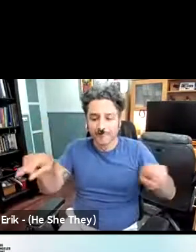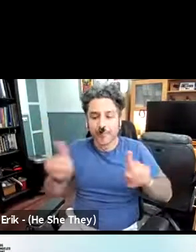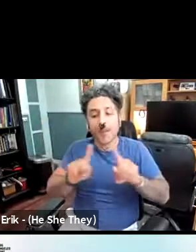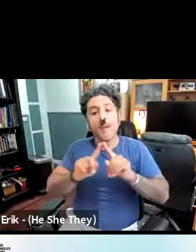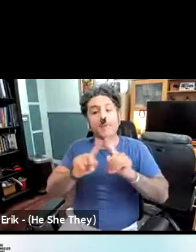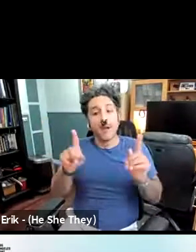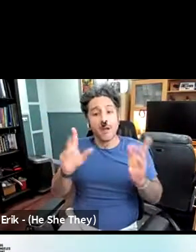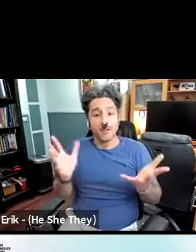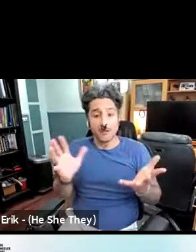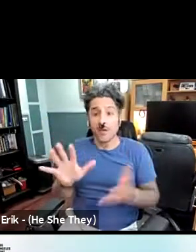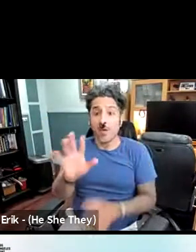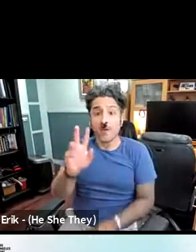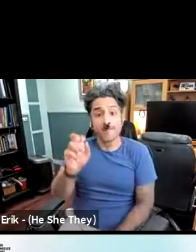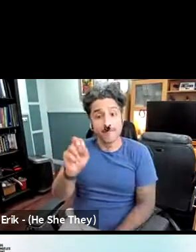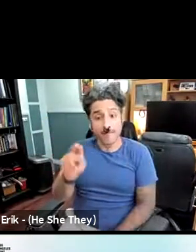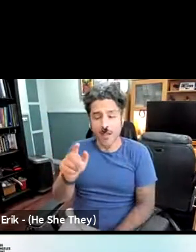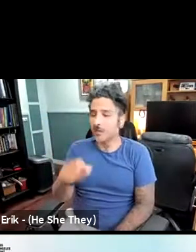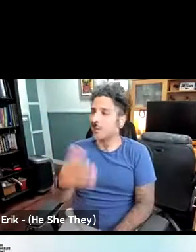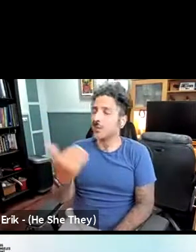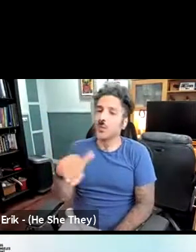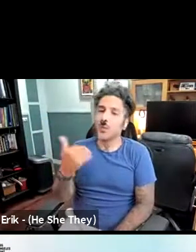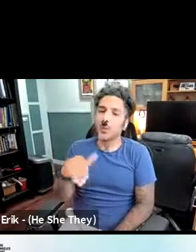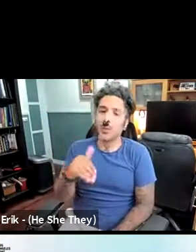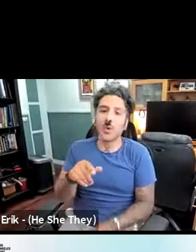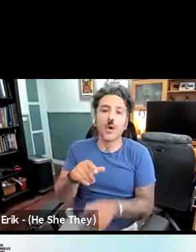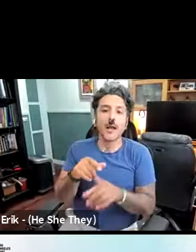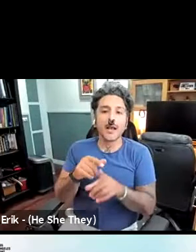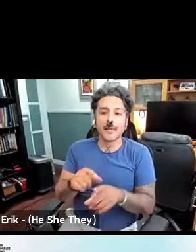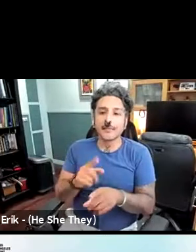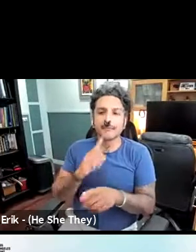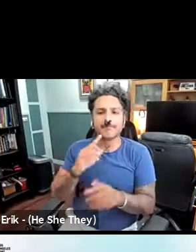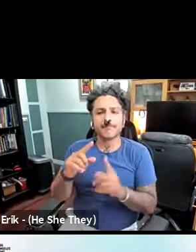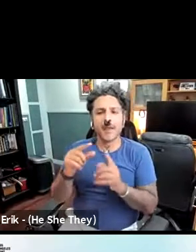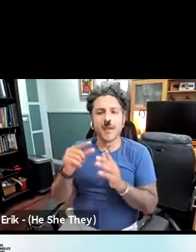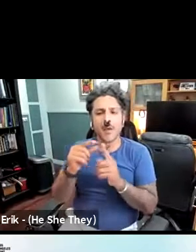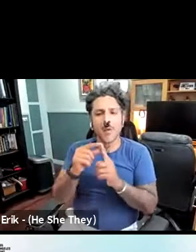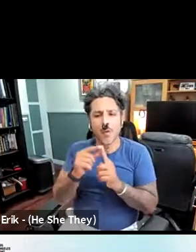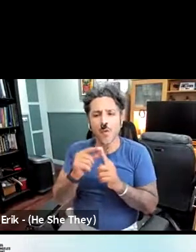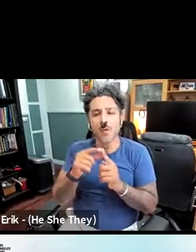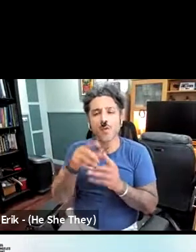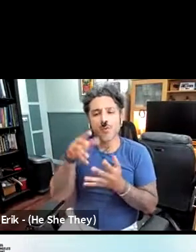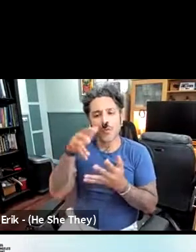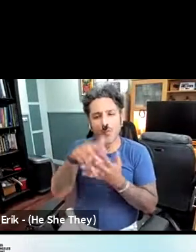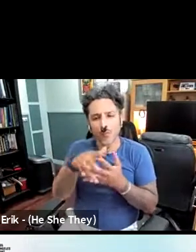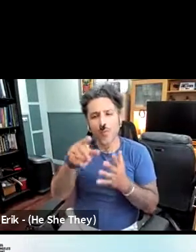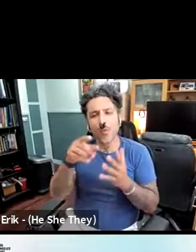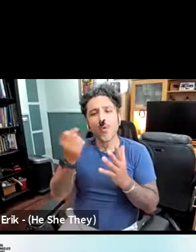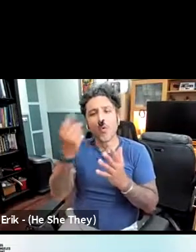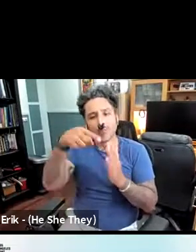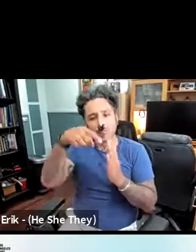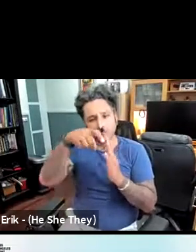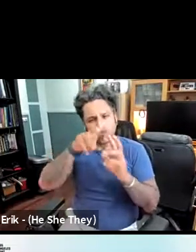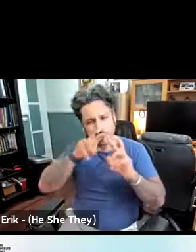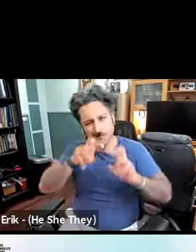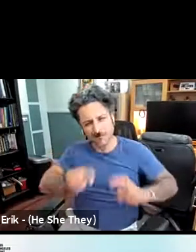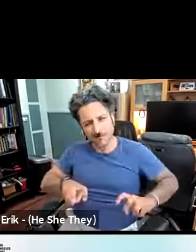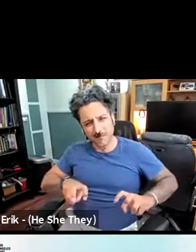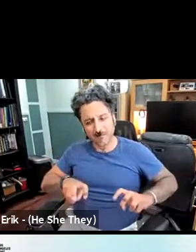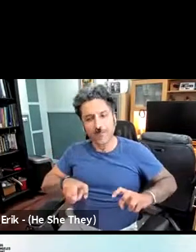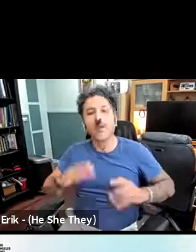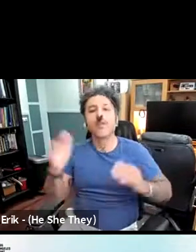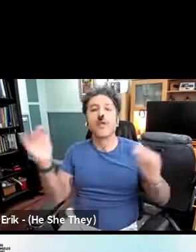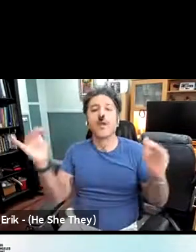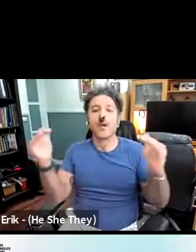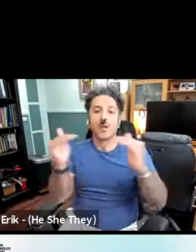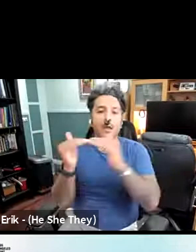Brother Vann Michael talks about the definitions, the roots, and we need to understand that to find the common ground